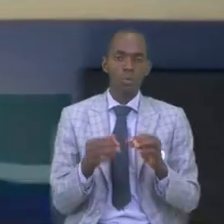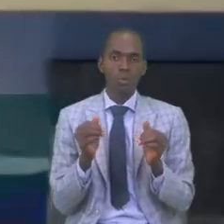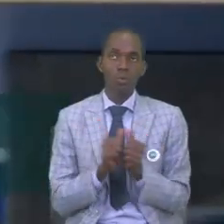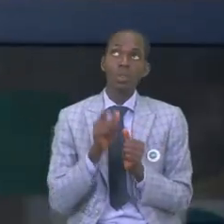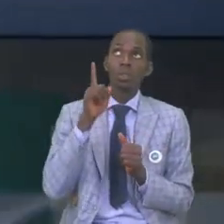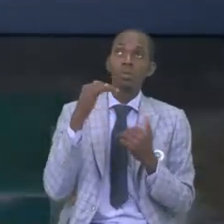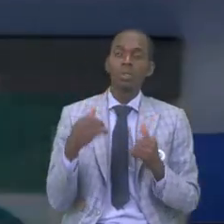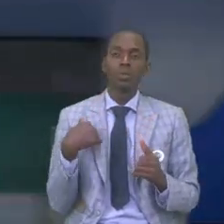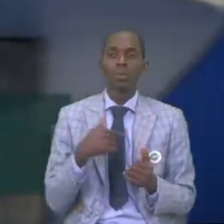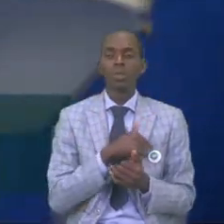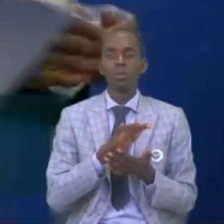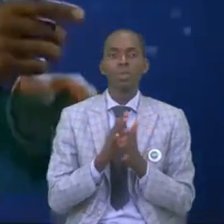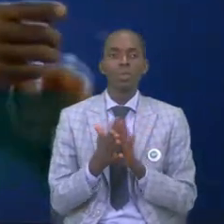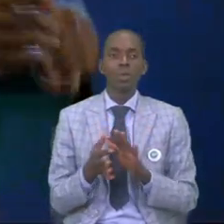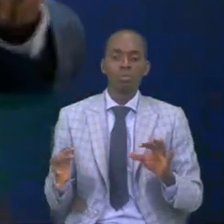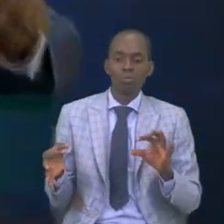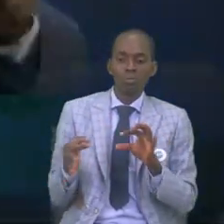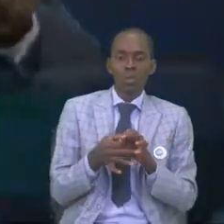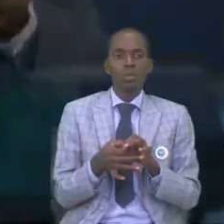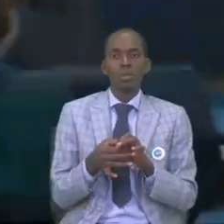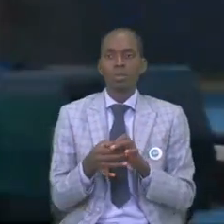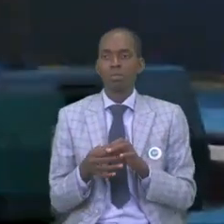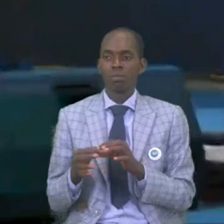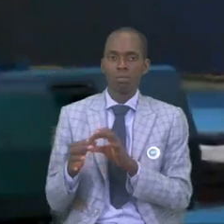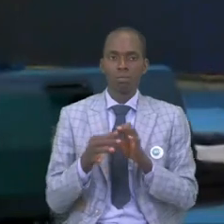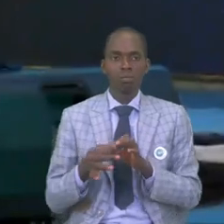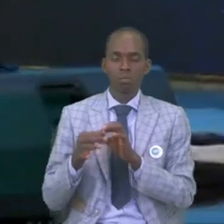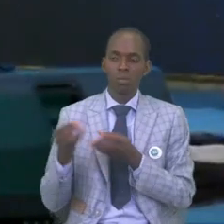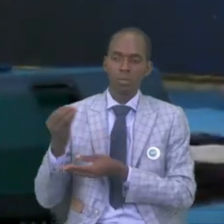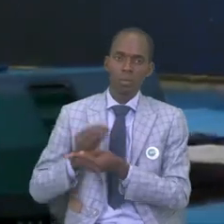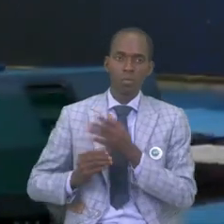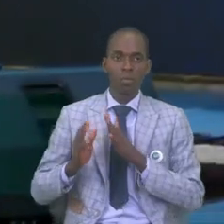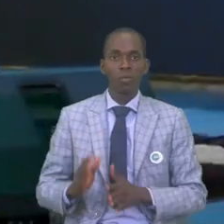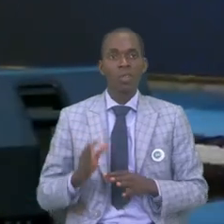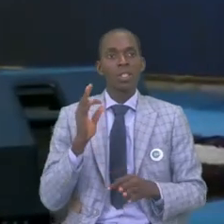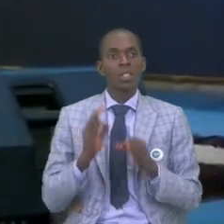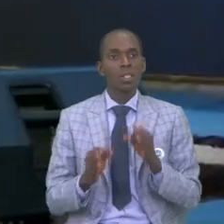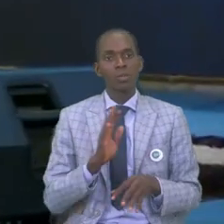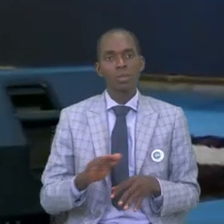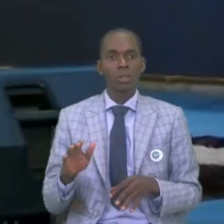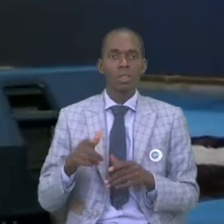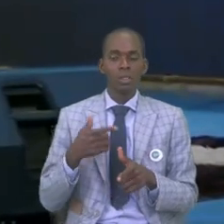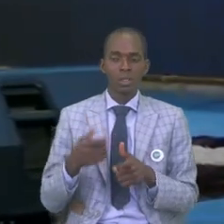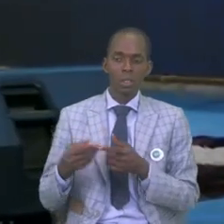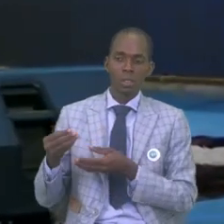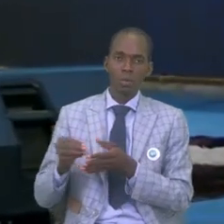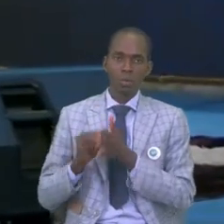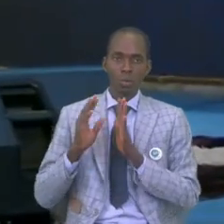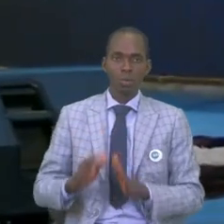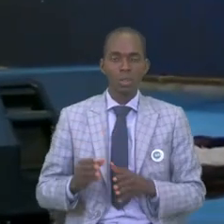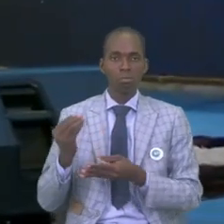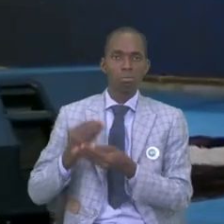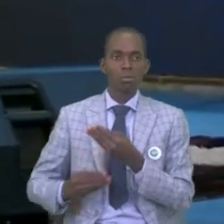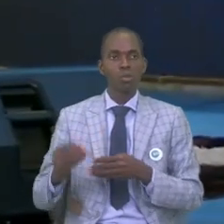him. And he says, if children, then heirs, heirs of God, and joint heirs with